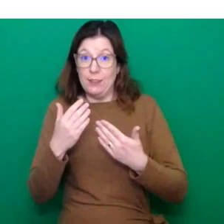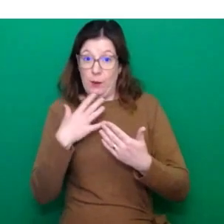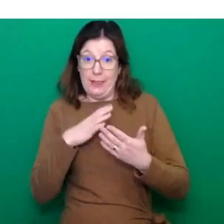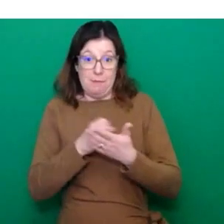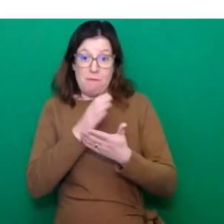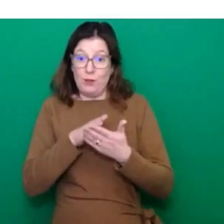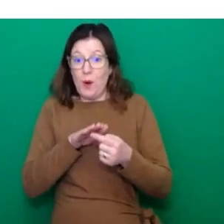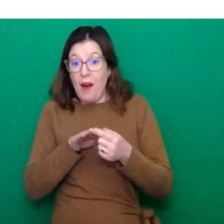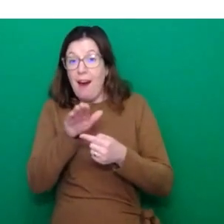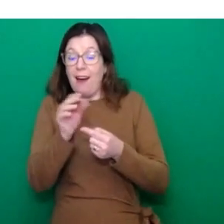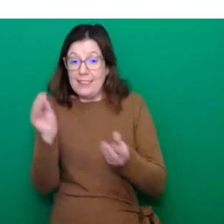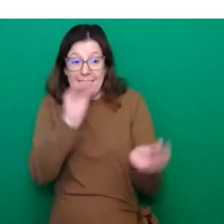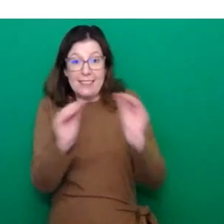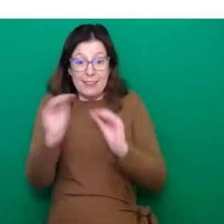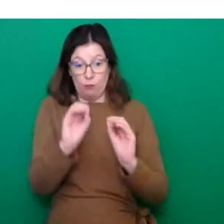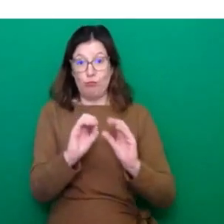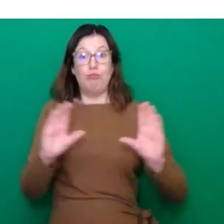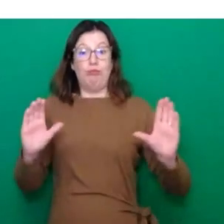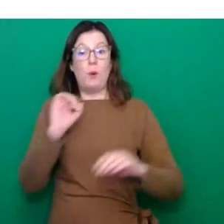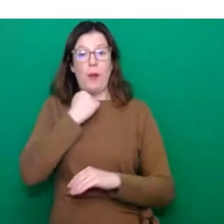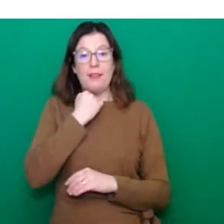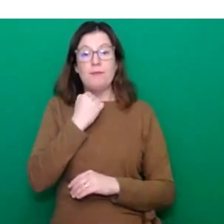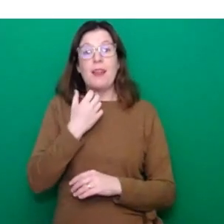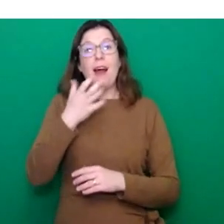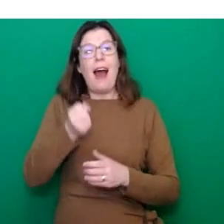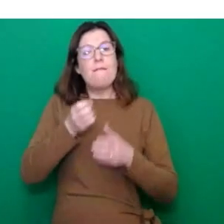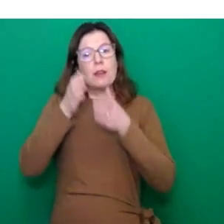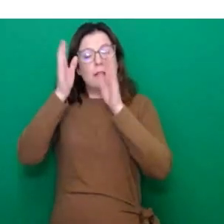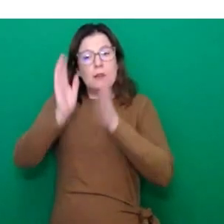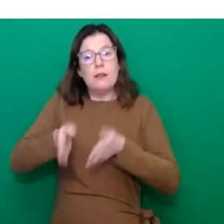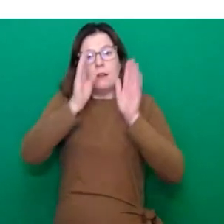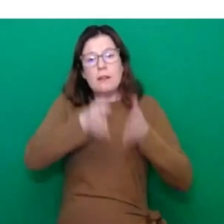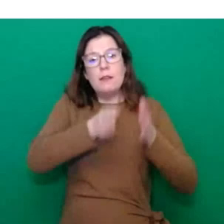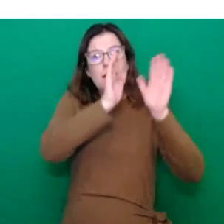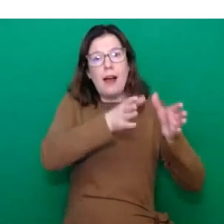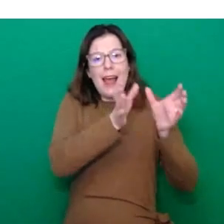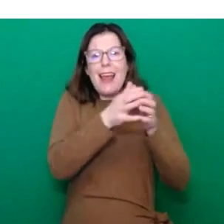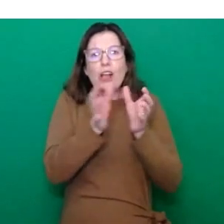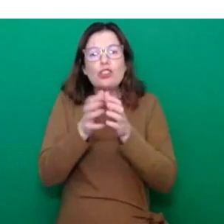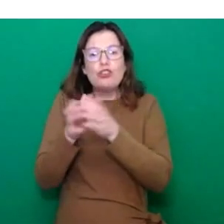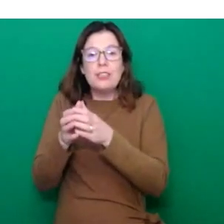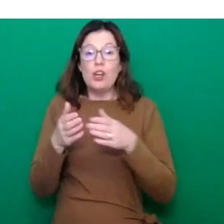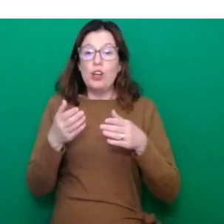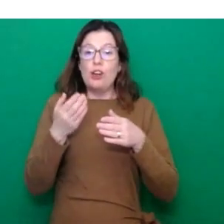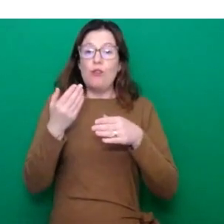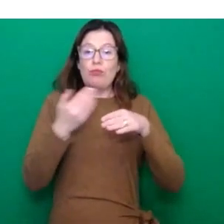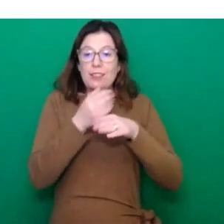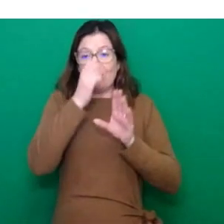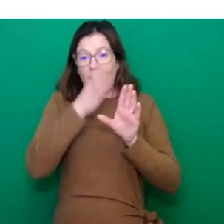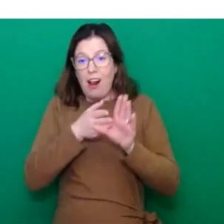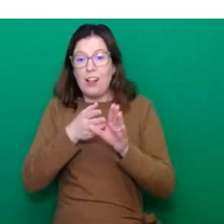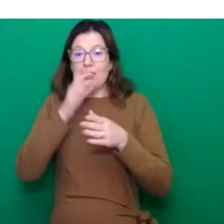roles into the map, and it divides up the different roles into different kind of overall categories: the practitioner psychologists, the